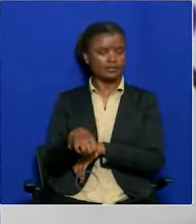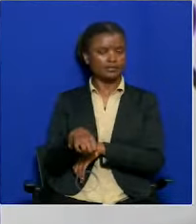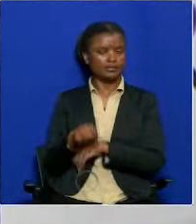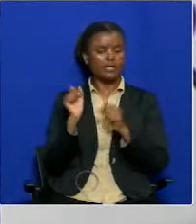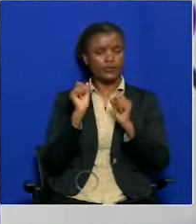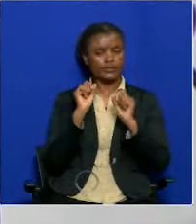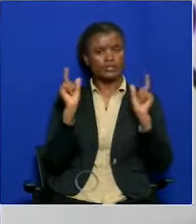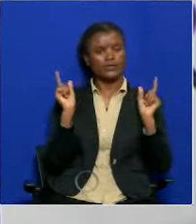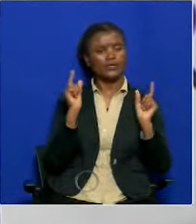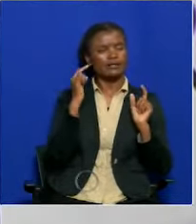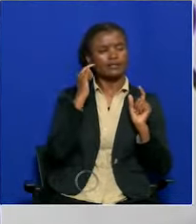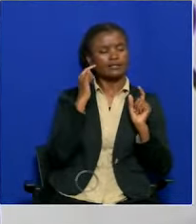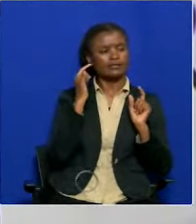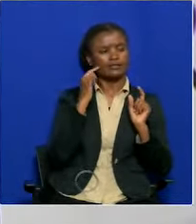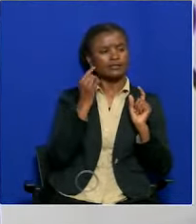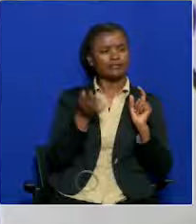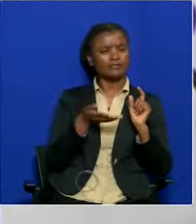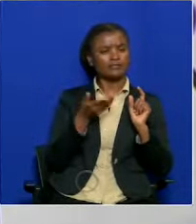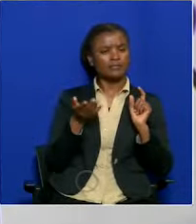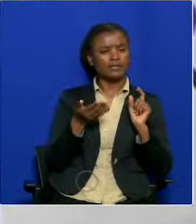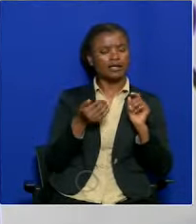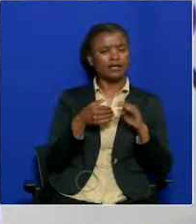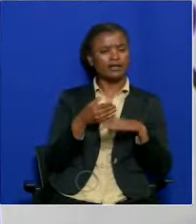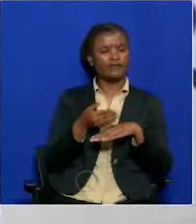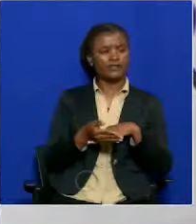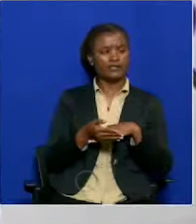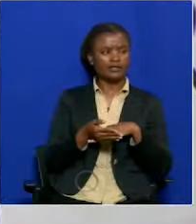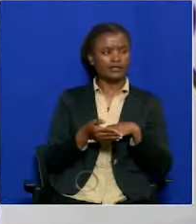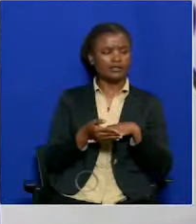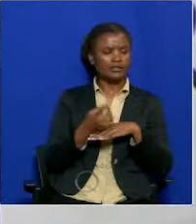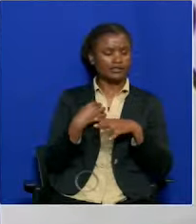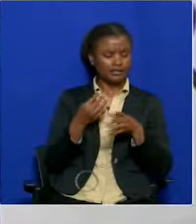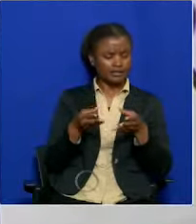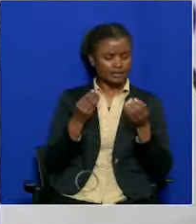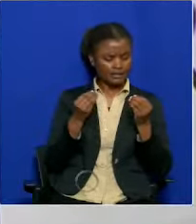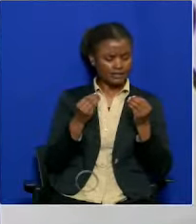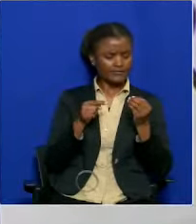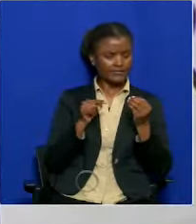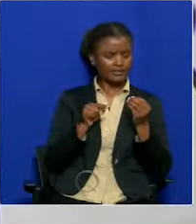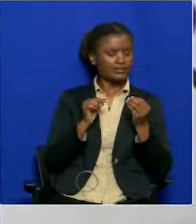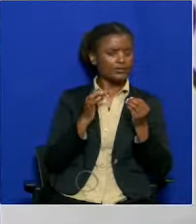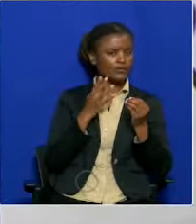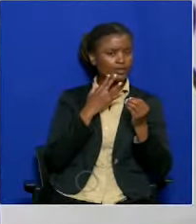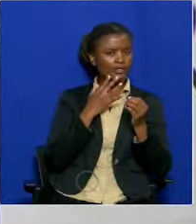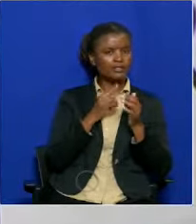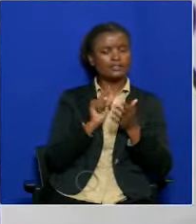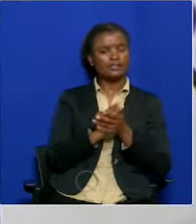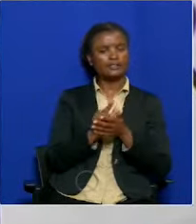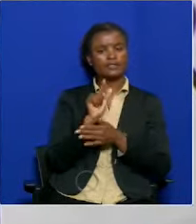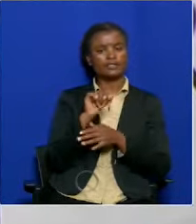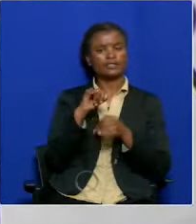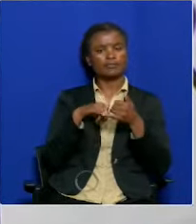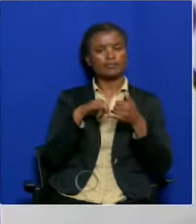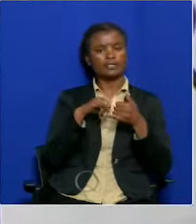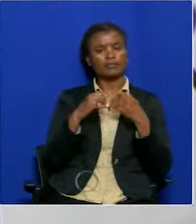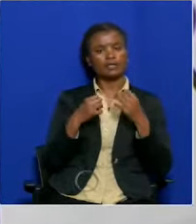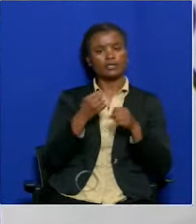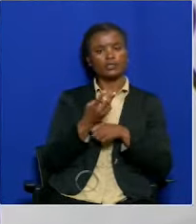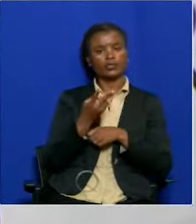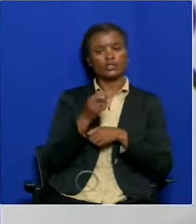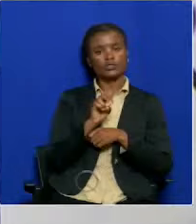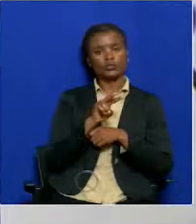after I think I received that thing on the 17th of September, 2024. And